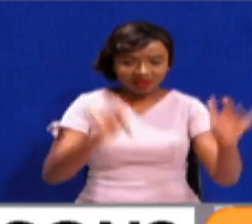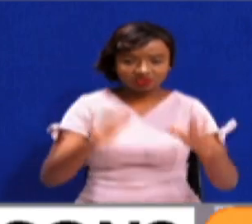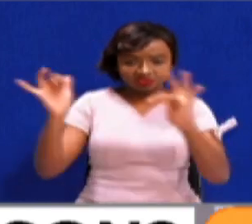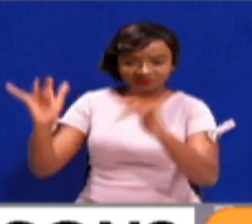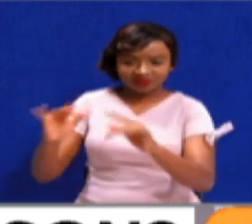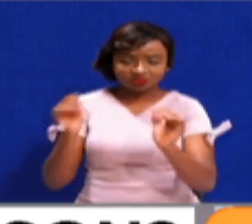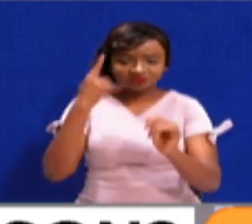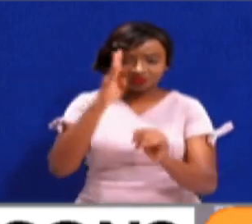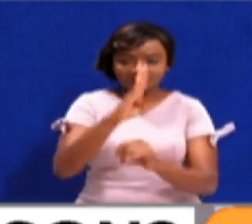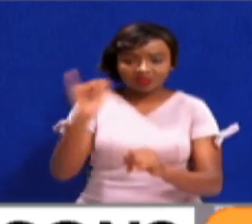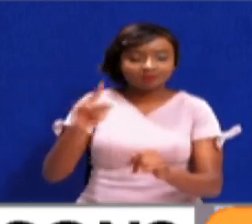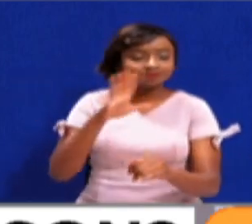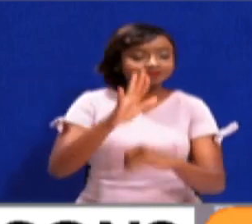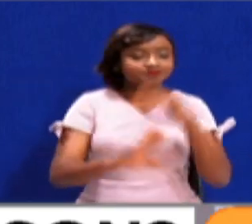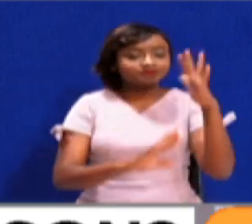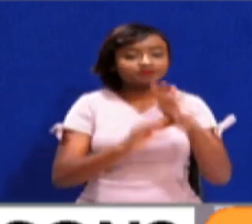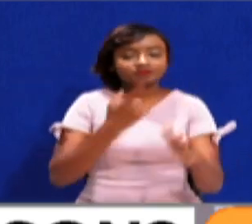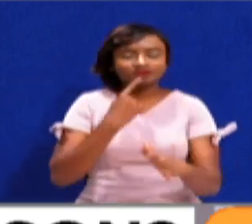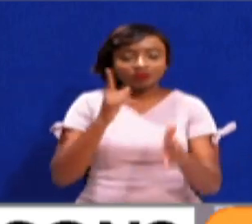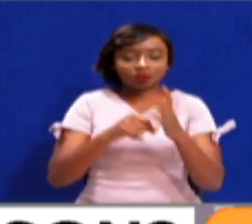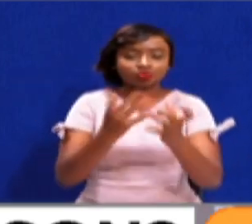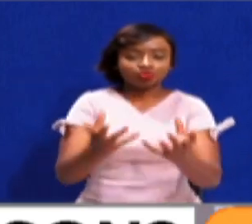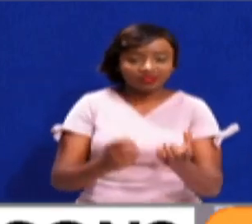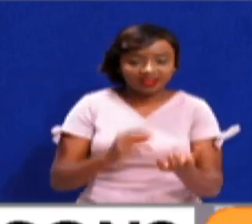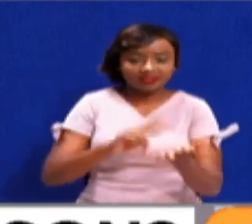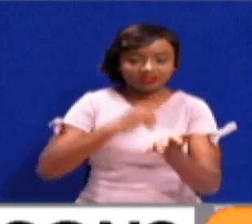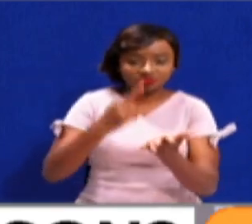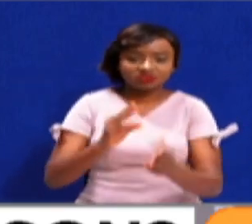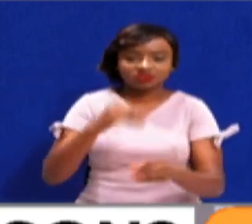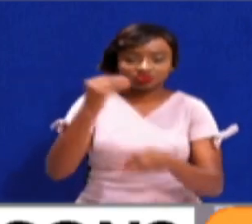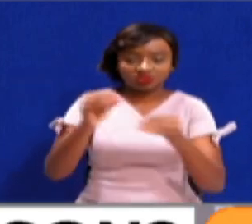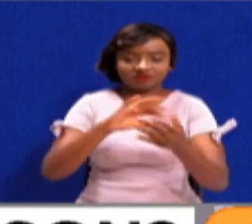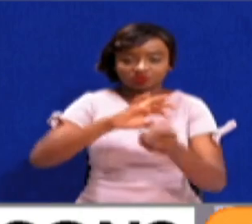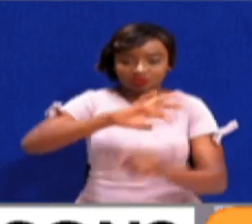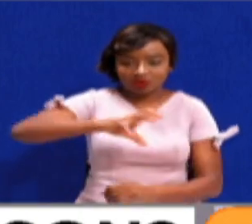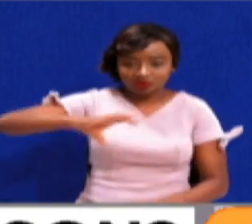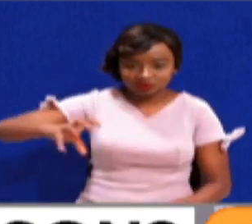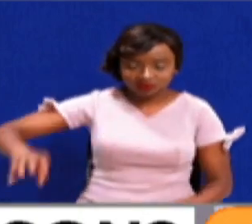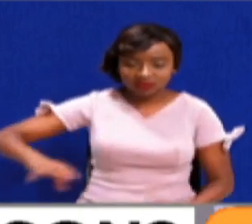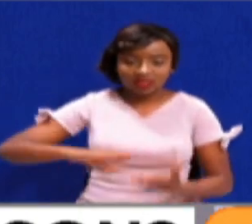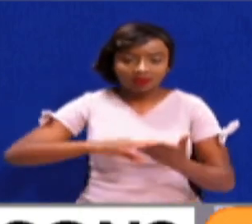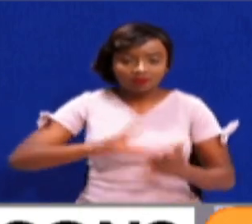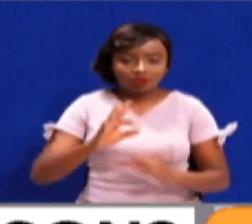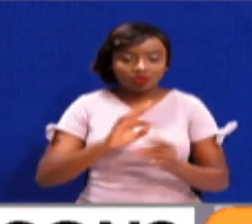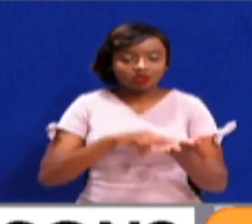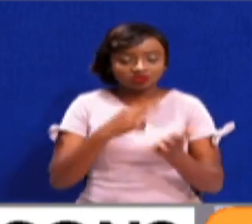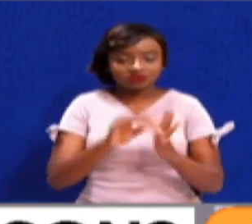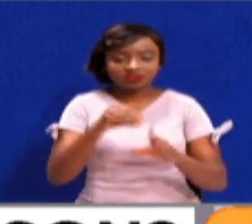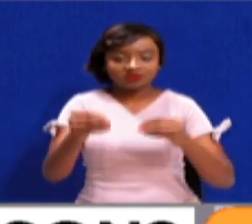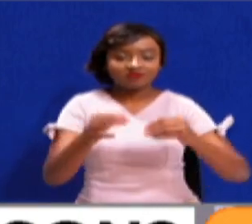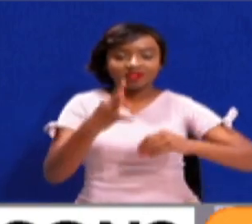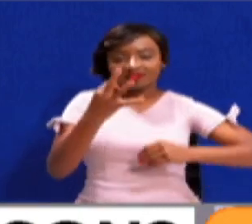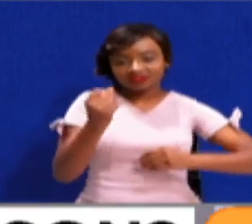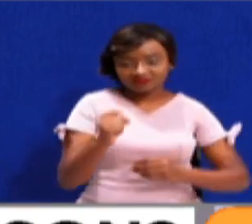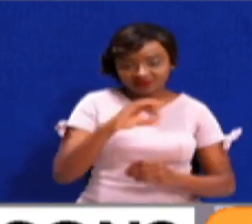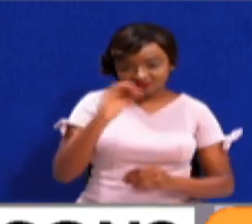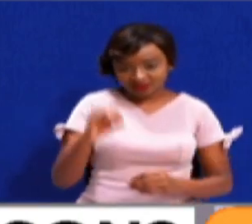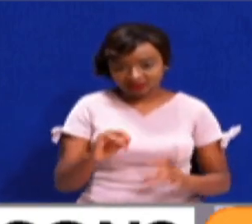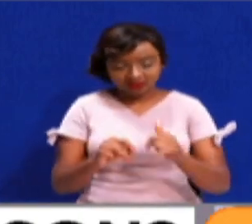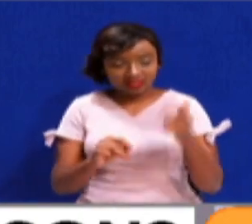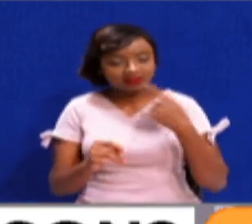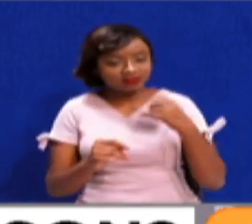on top of the recommendations was more resources to counties. Yep. You know, you had people talk about 35%, others